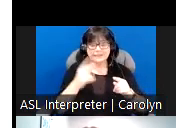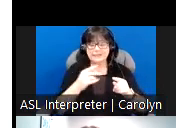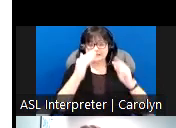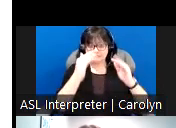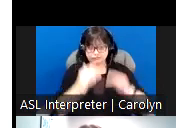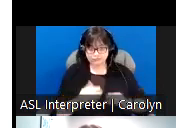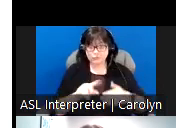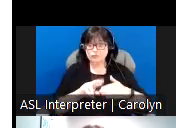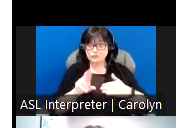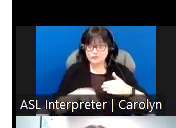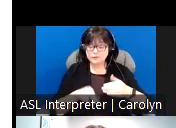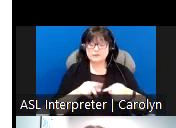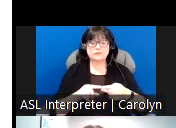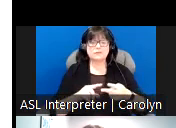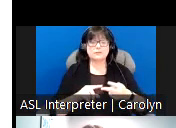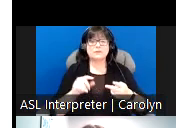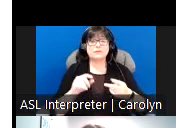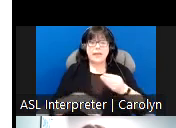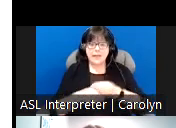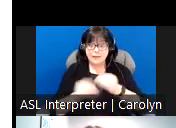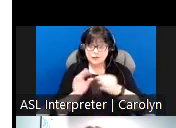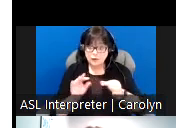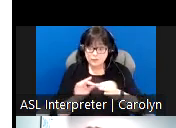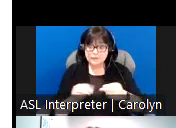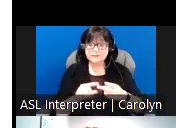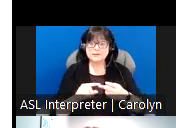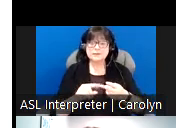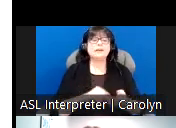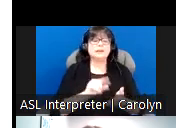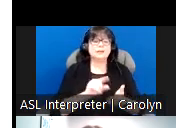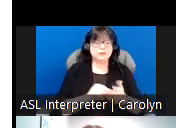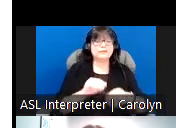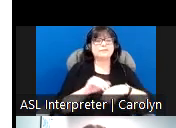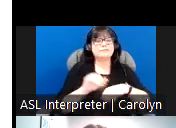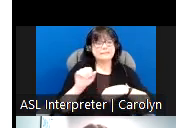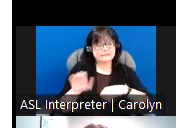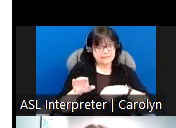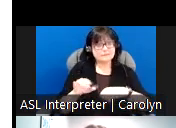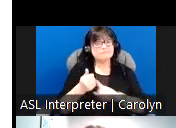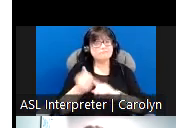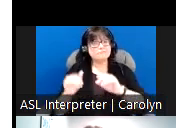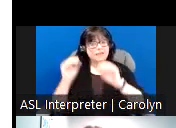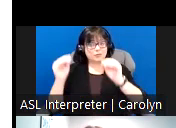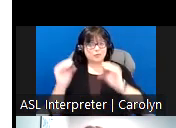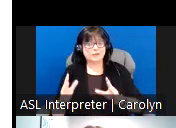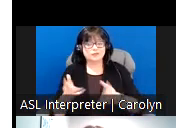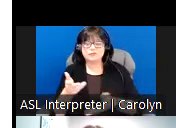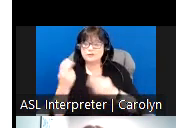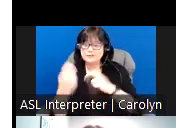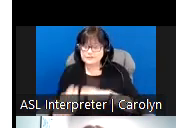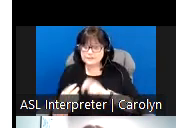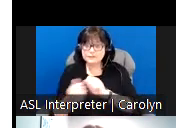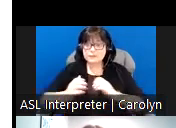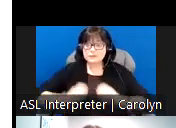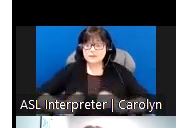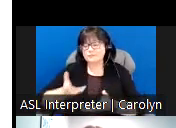it can be sent off to the practitioner, so they can utilize it when meeting with the client. Switch to the next slide,